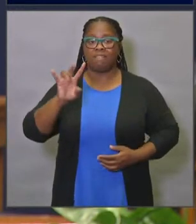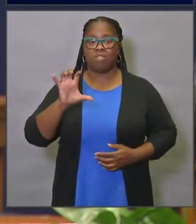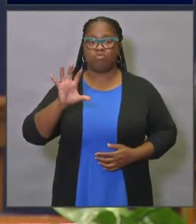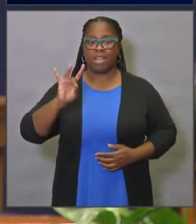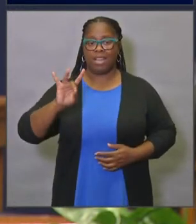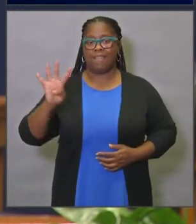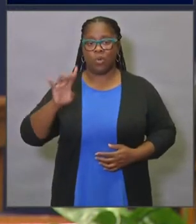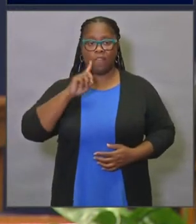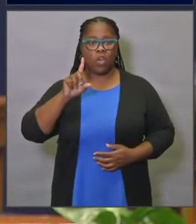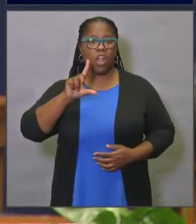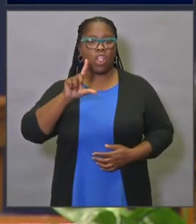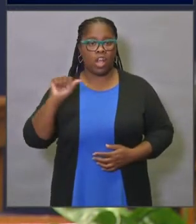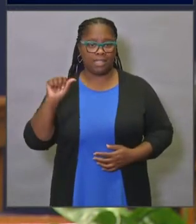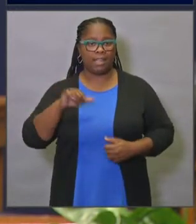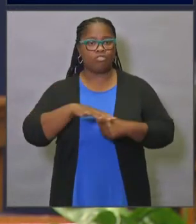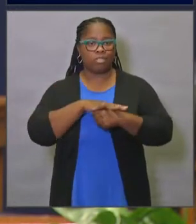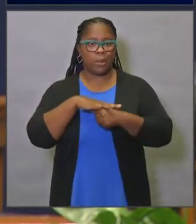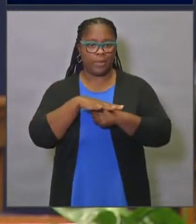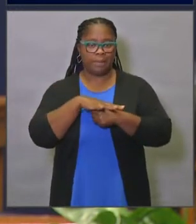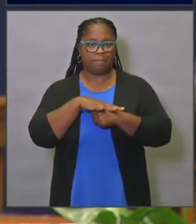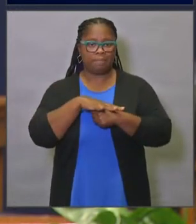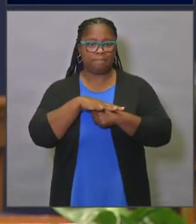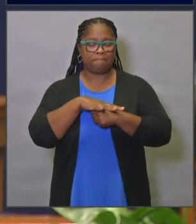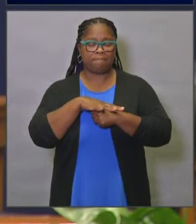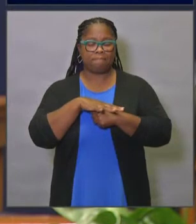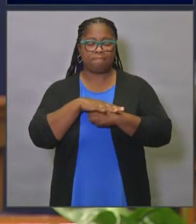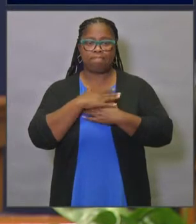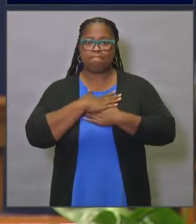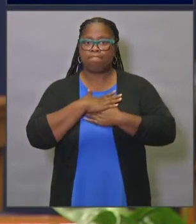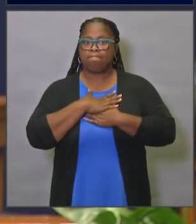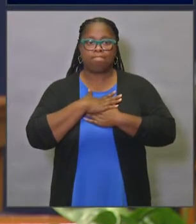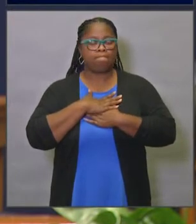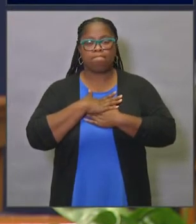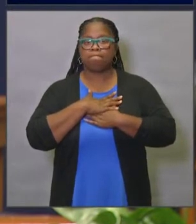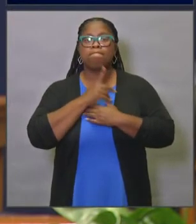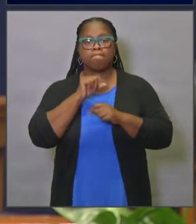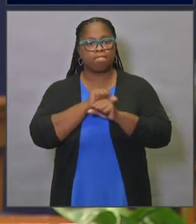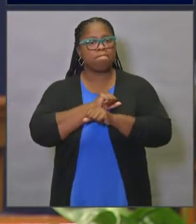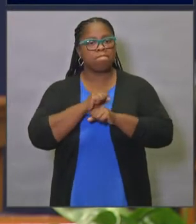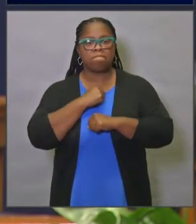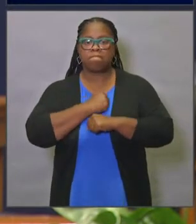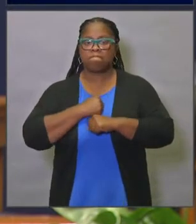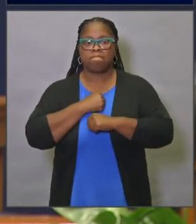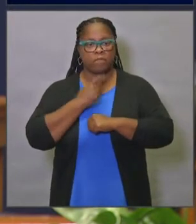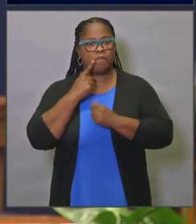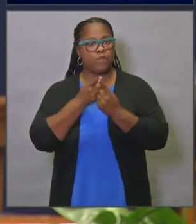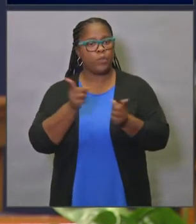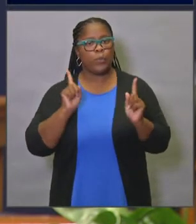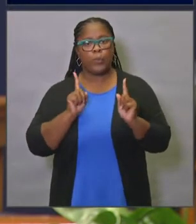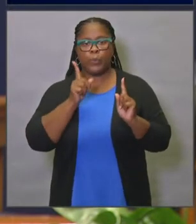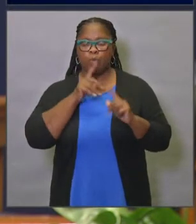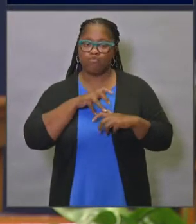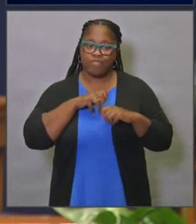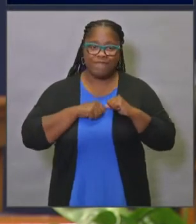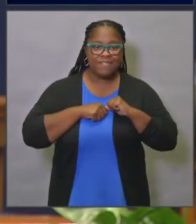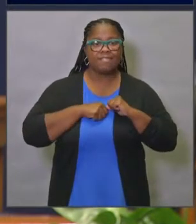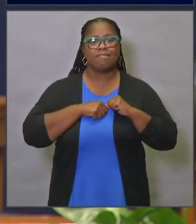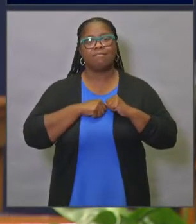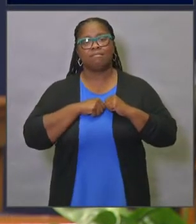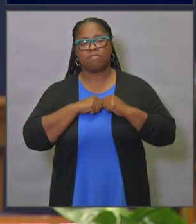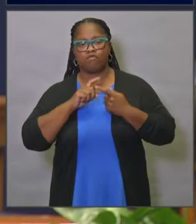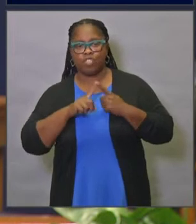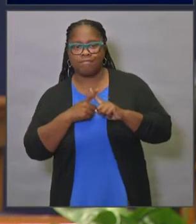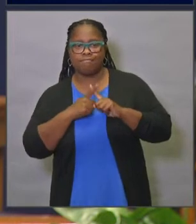5,784 in Los Angeles County. Our sincere condolences go out to everyone who is grieving a loved one or a friend who has passed away